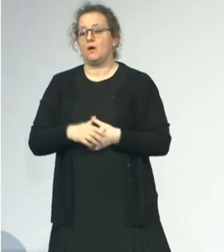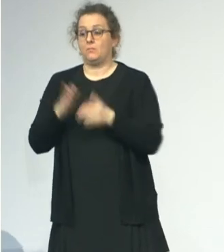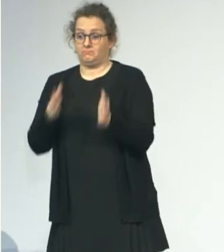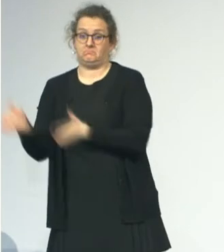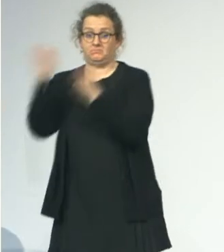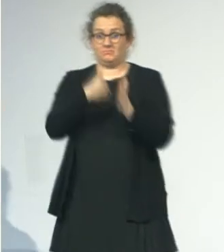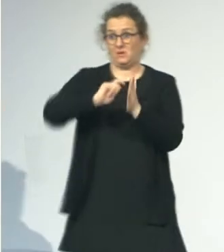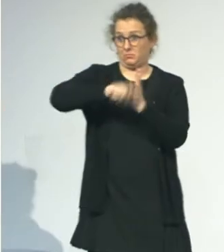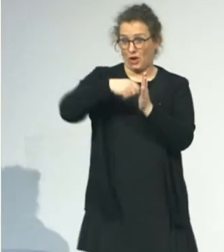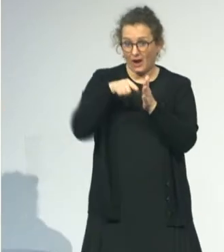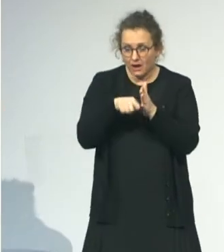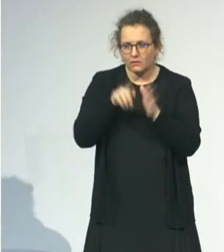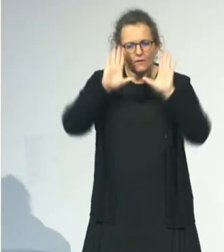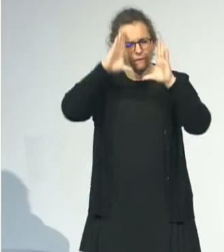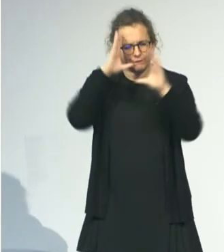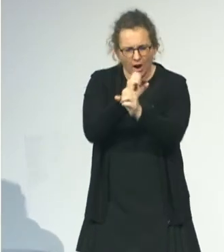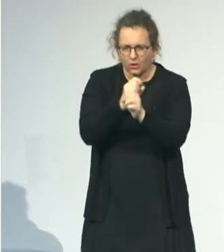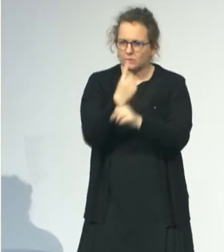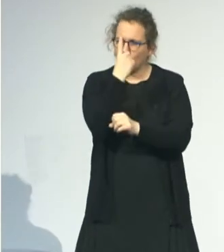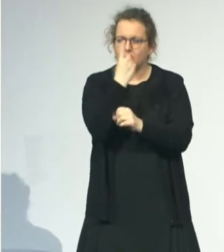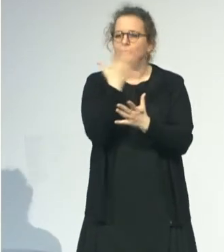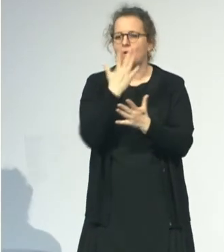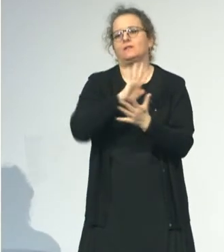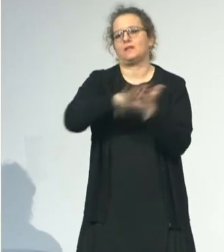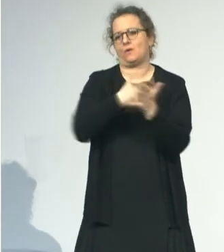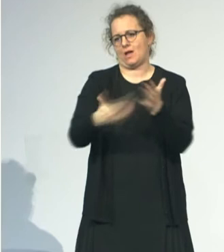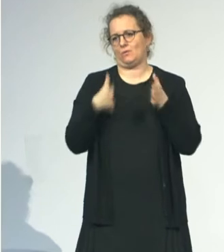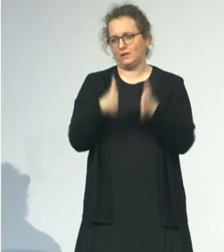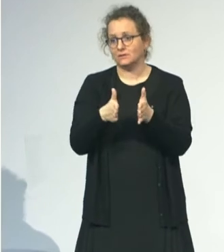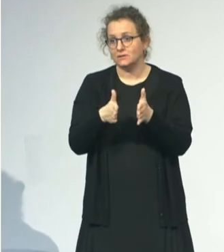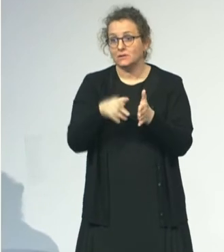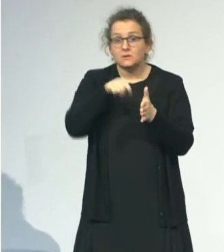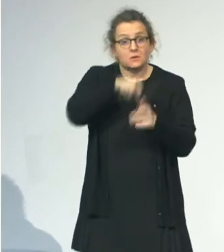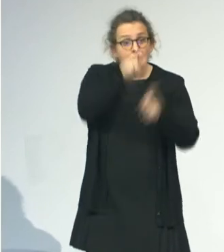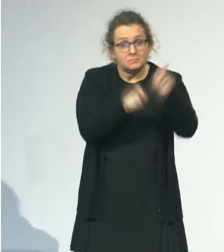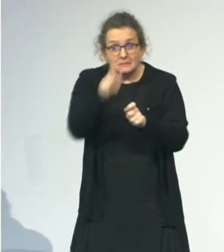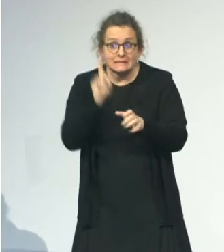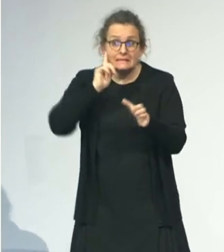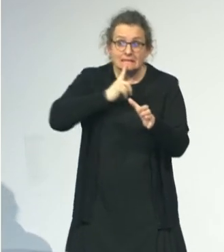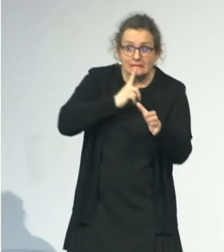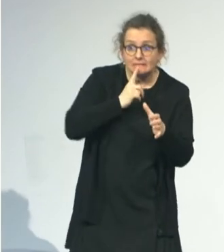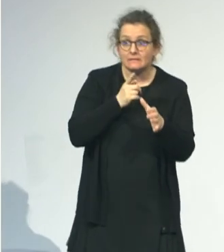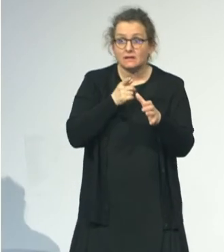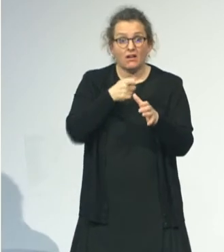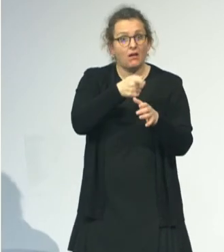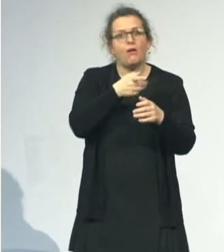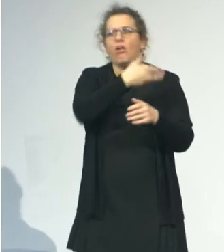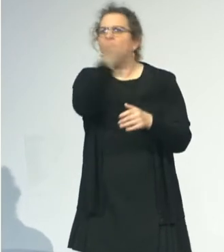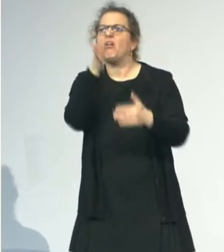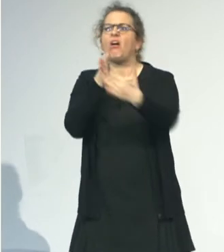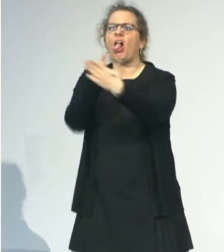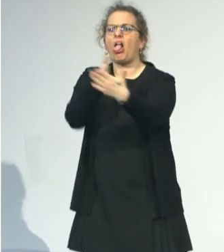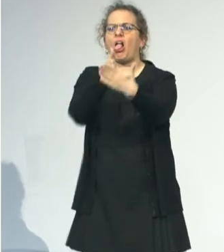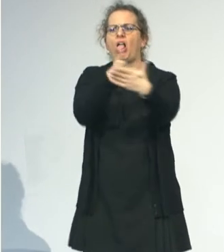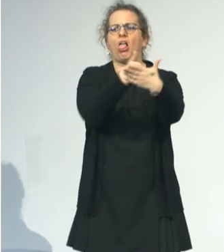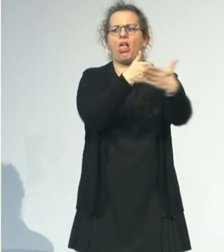gives people who have no background in accessibility or deaf people a glimpse at the deaf community